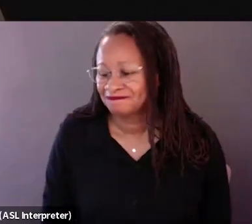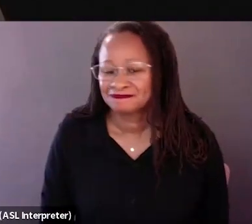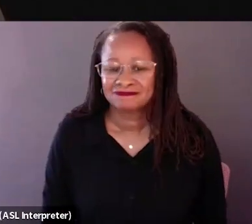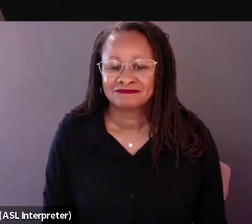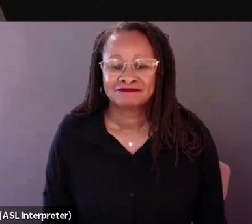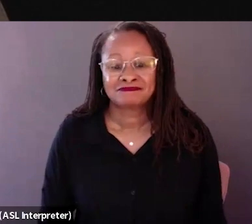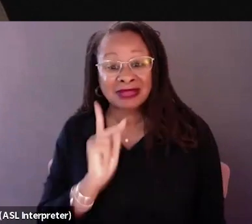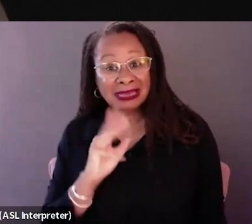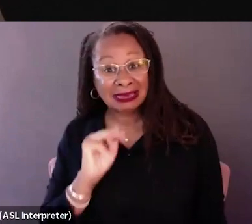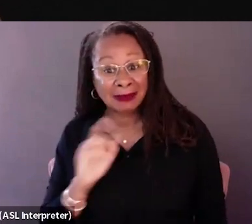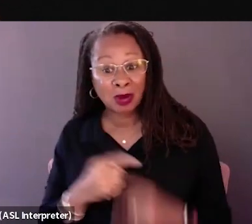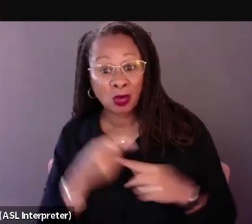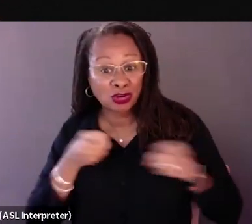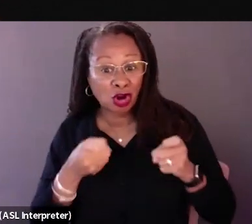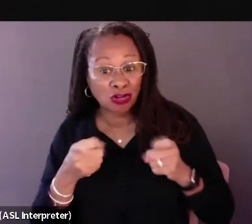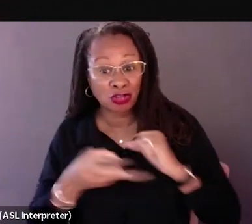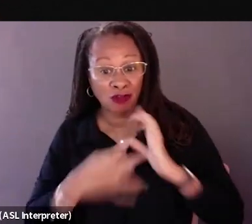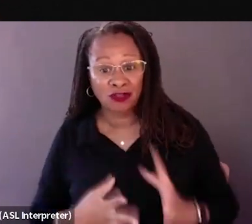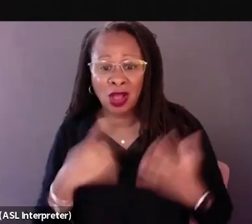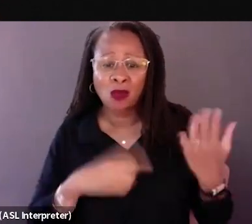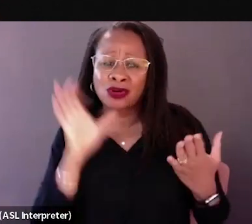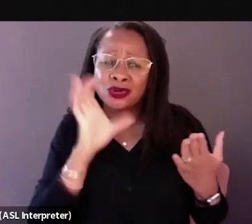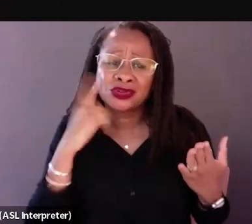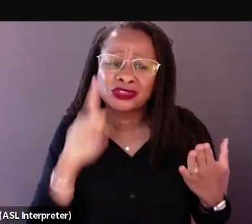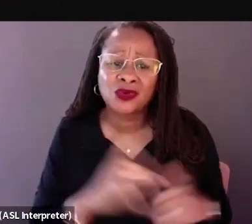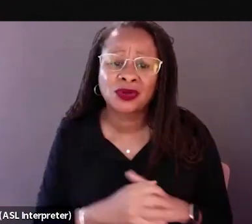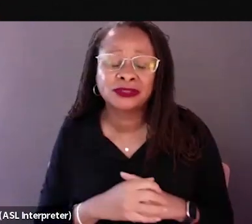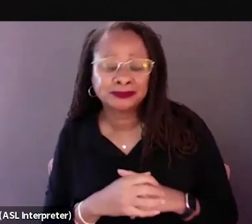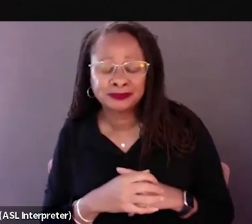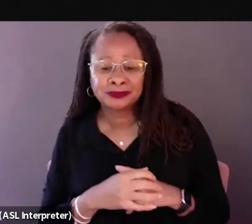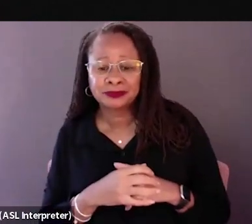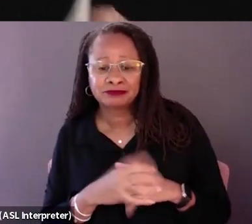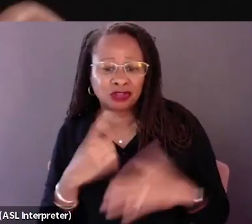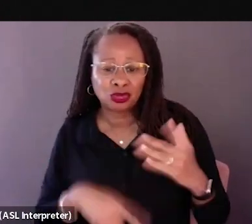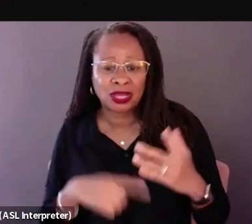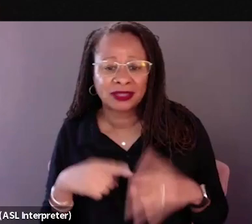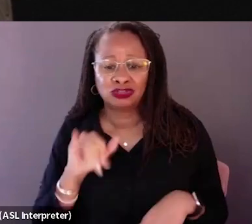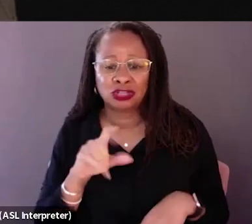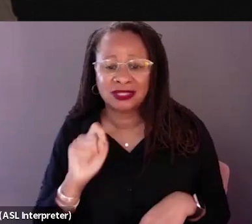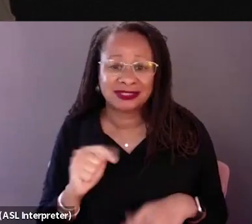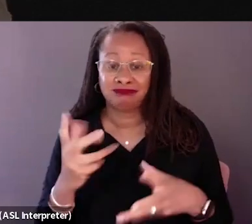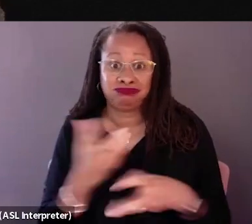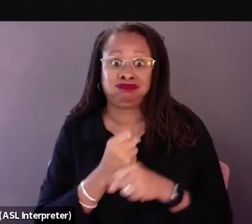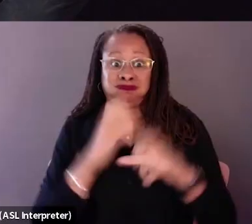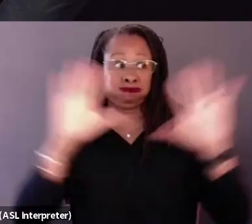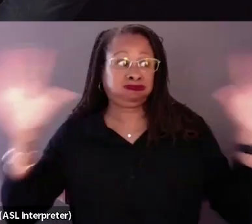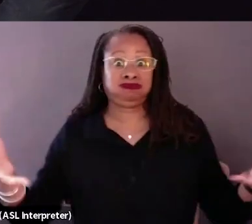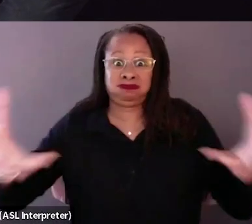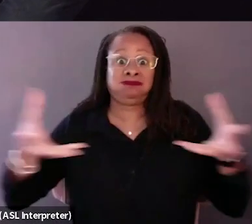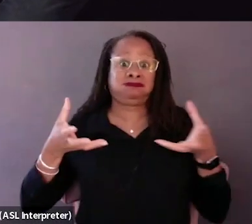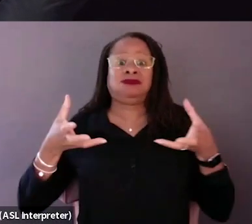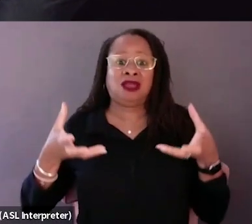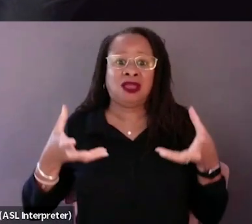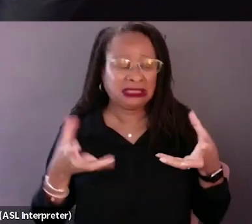Kim, when you're handling the archival, I mean, what are you looking for? I mean, you can't just take it all in. You have to go oh, this is maybe